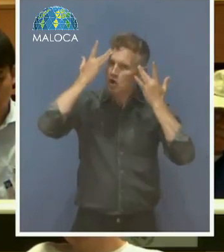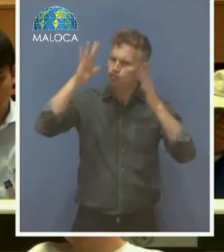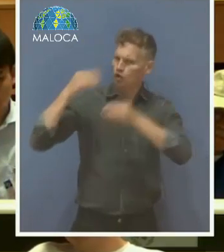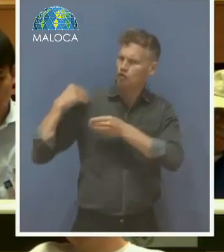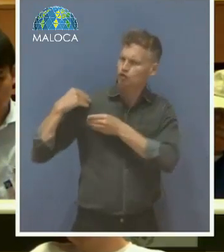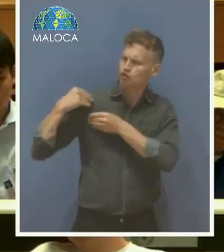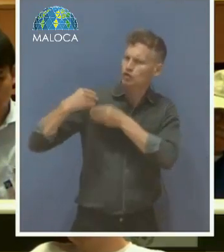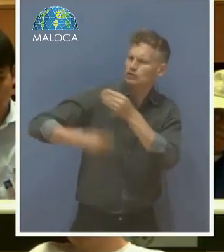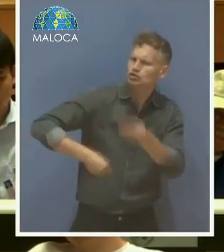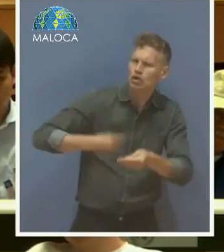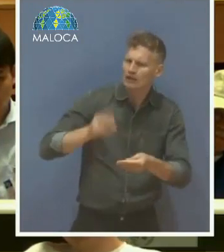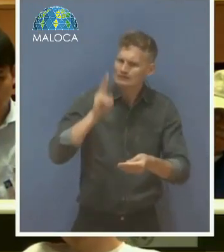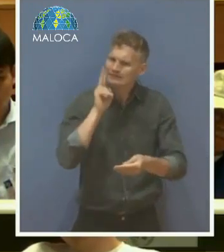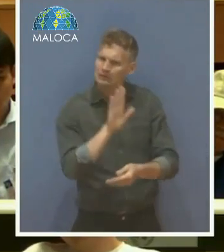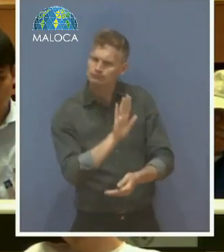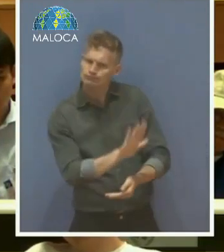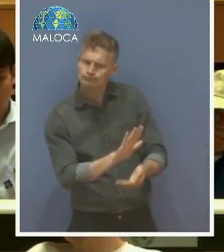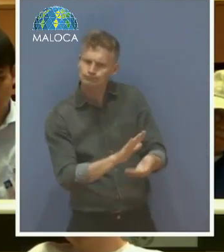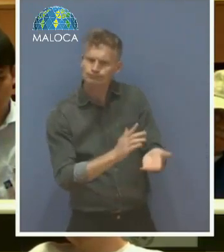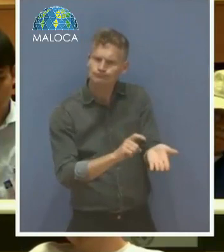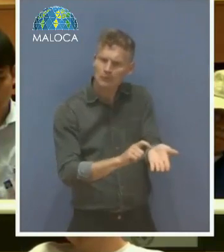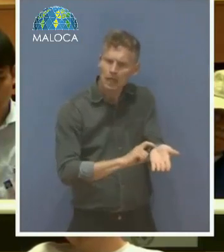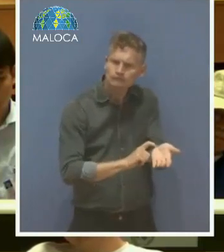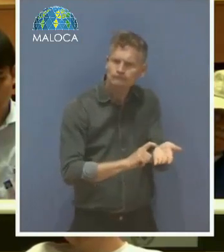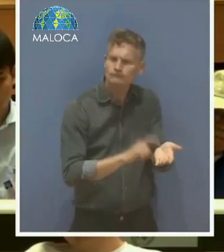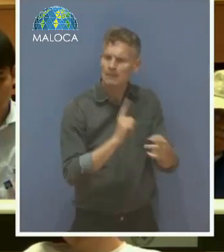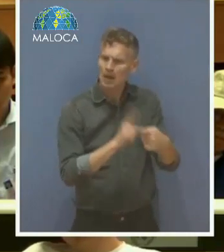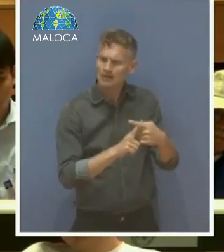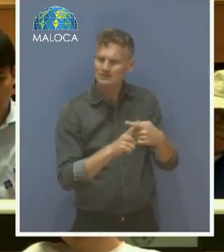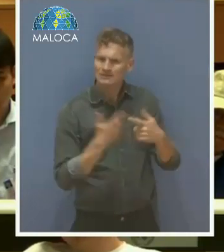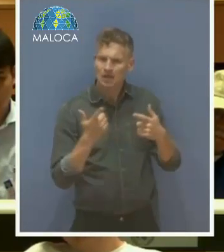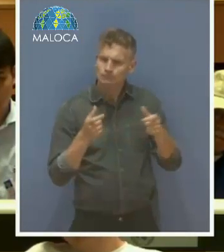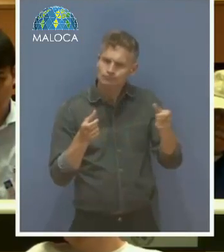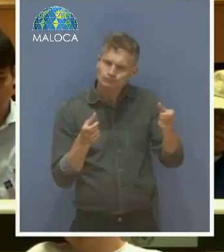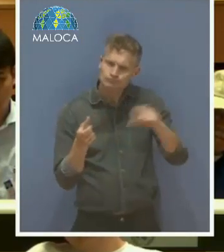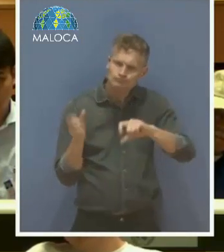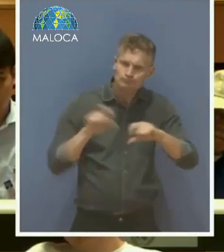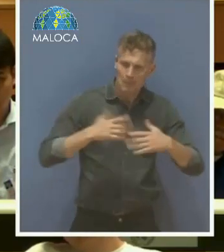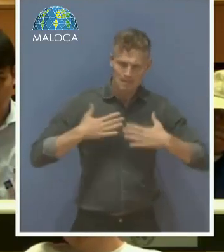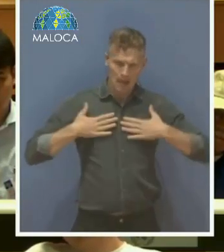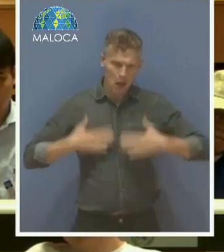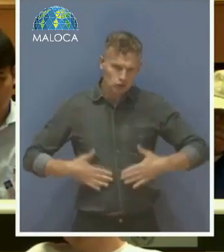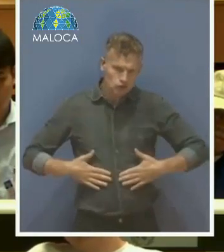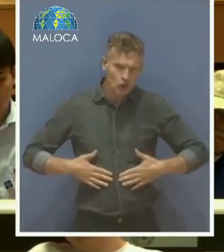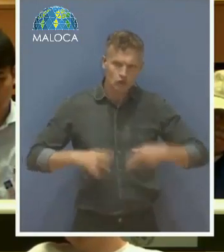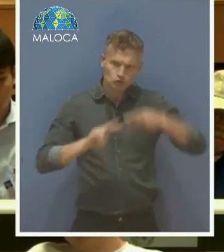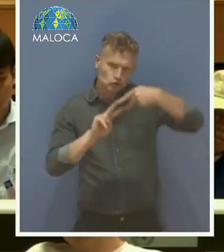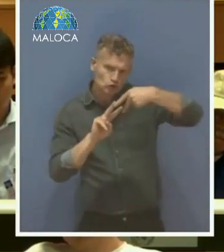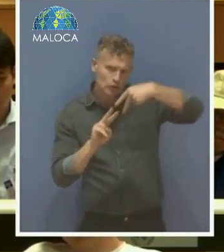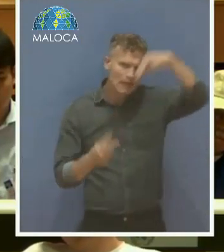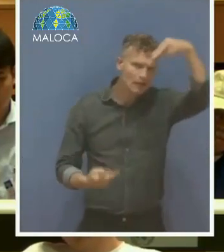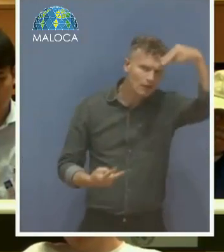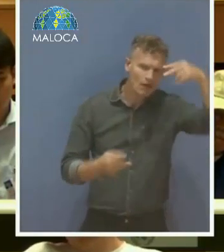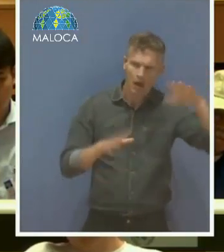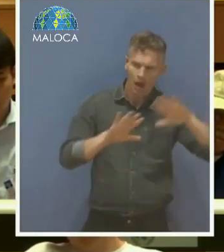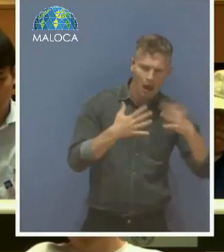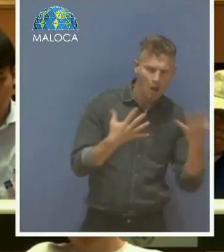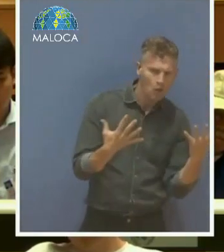traditional knowledge and biological genetical resources used or incorporated.